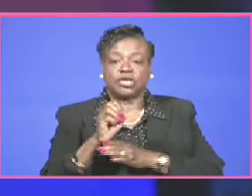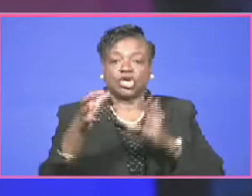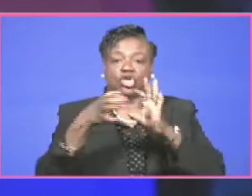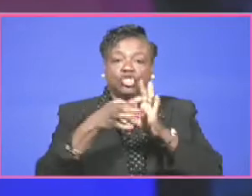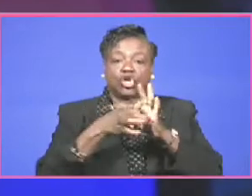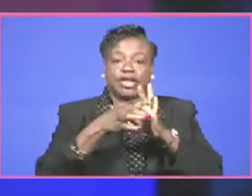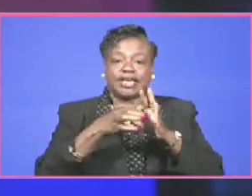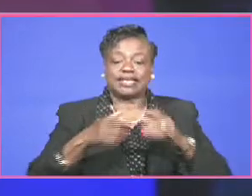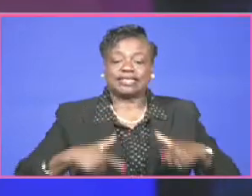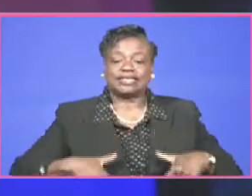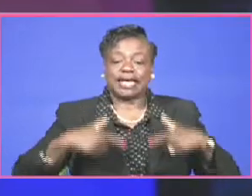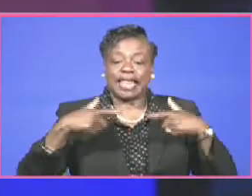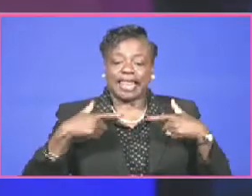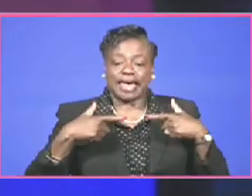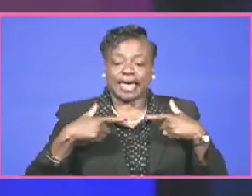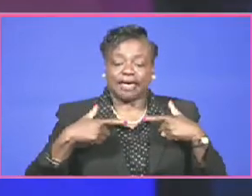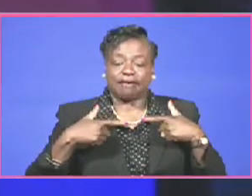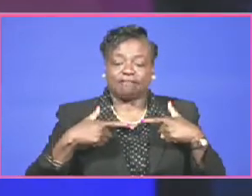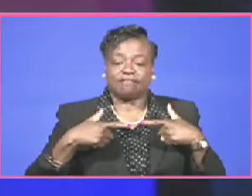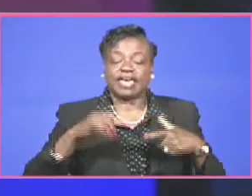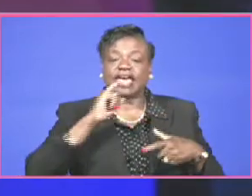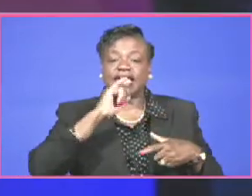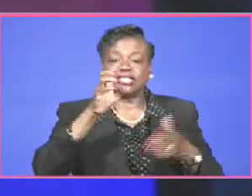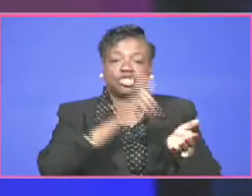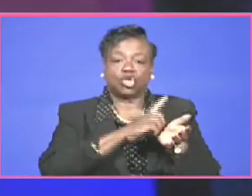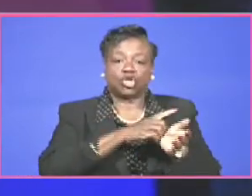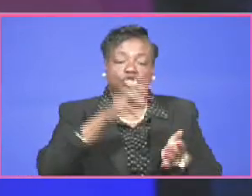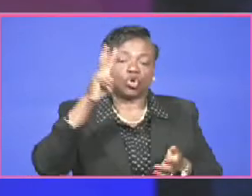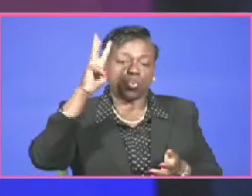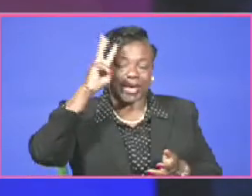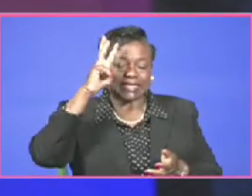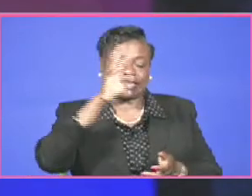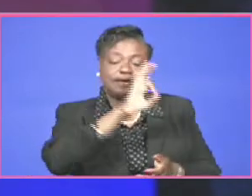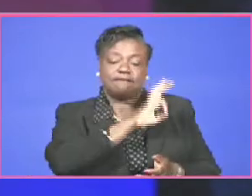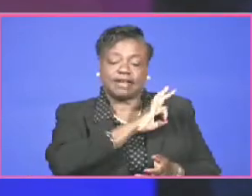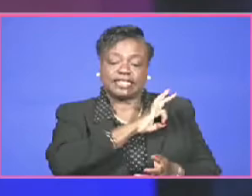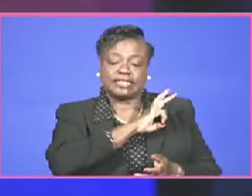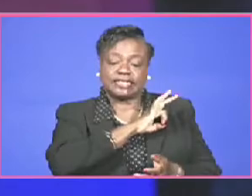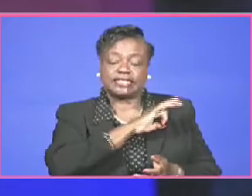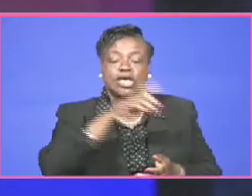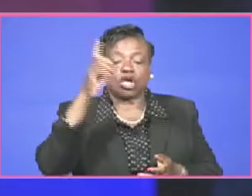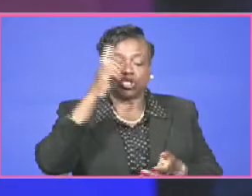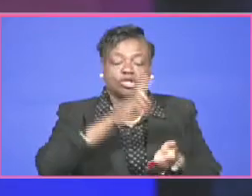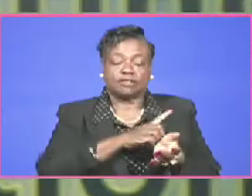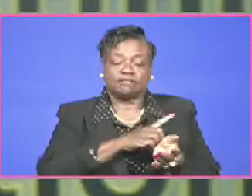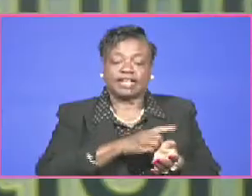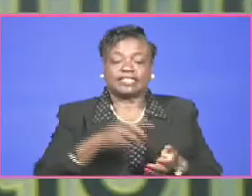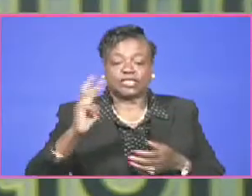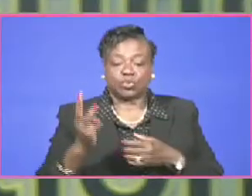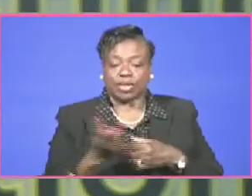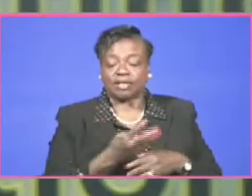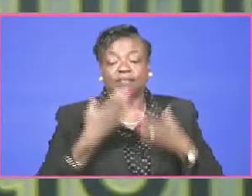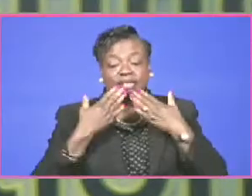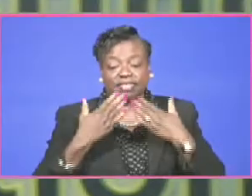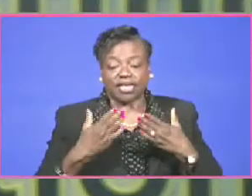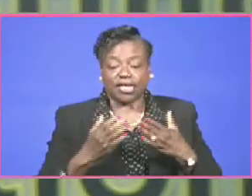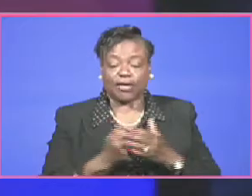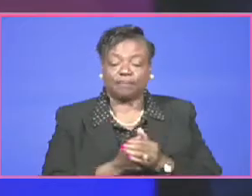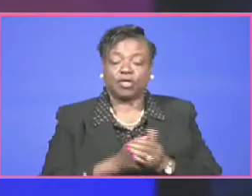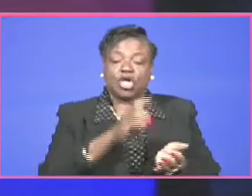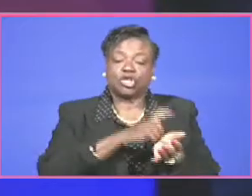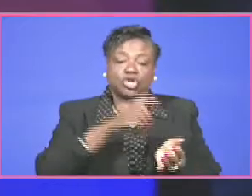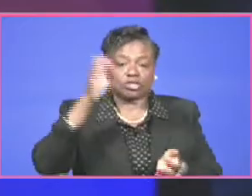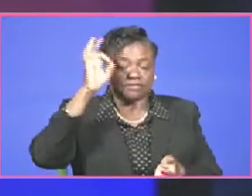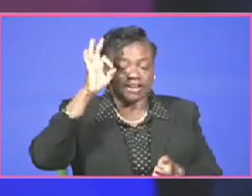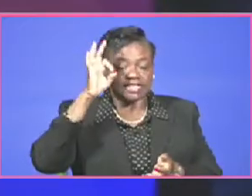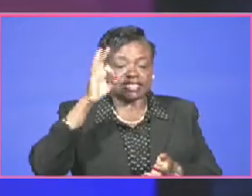to talk about the BRAC1 and 2 gene is Dr. Wesley Francis. Dr. Francis, welcome to the Bahamas tonight. Thank you. Dr.